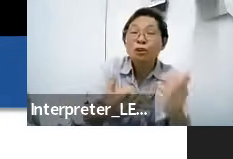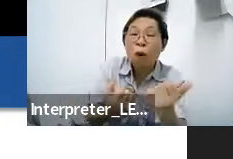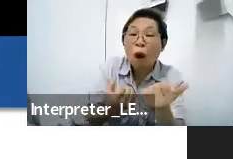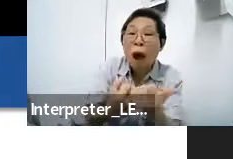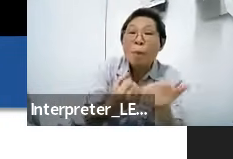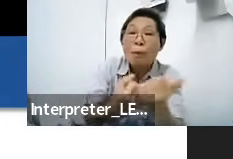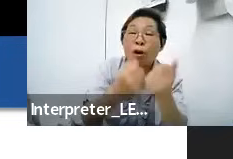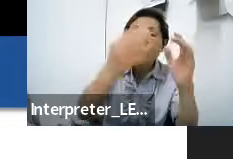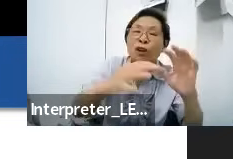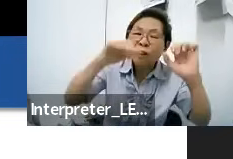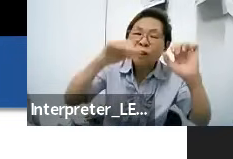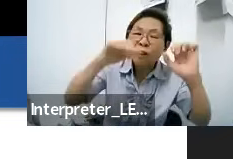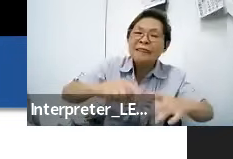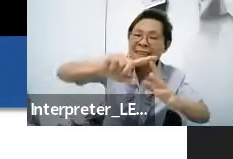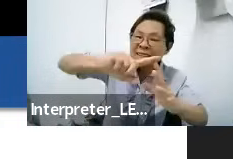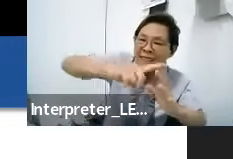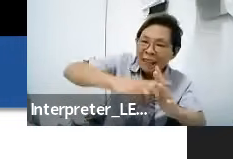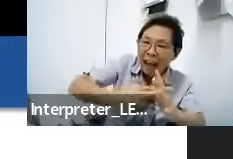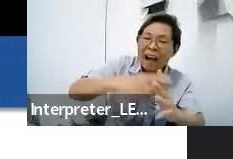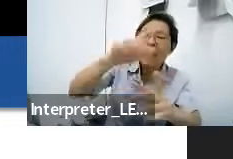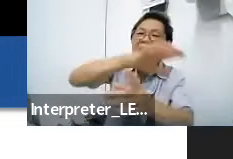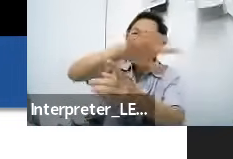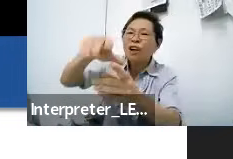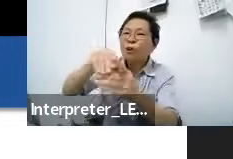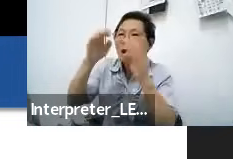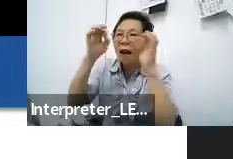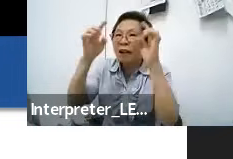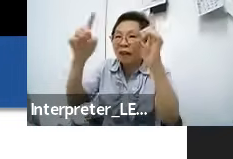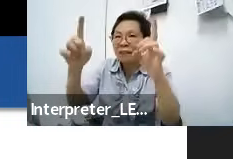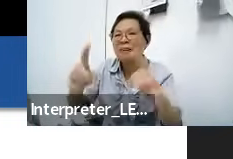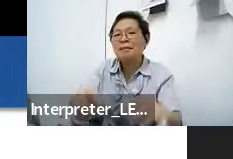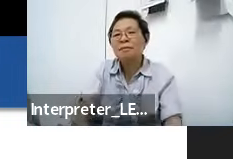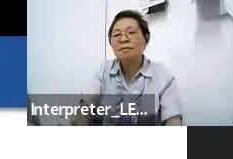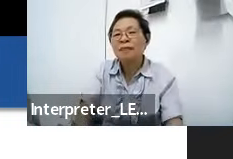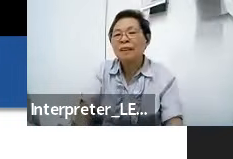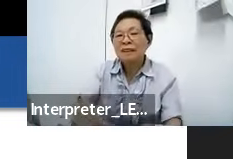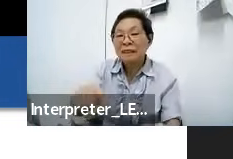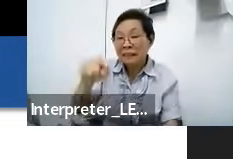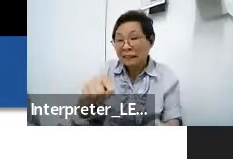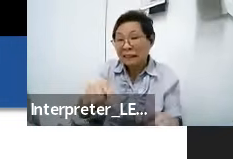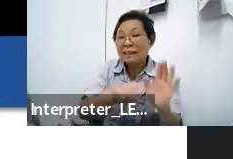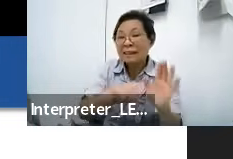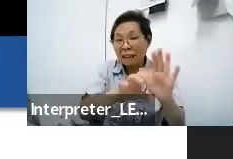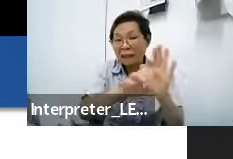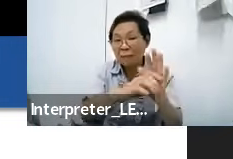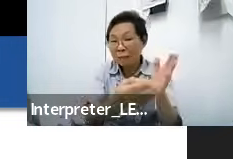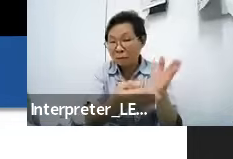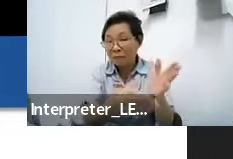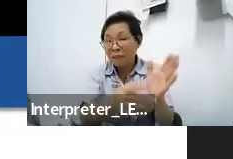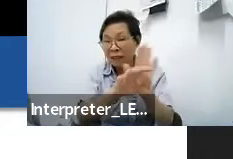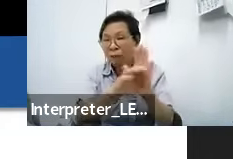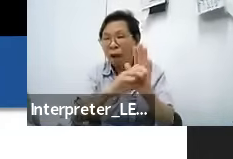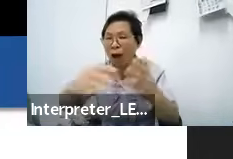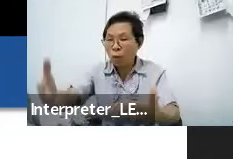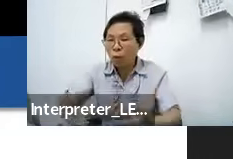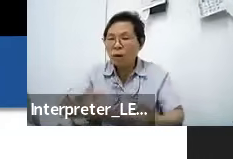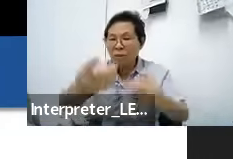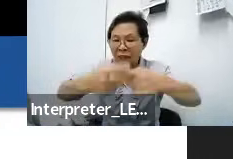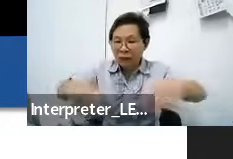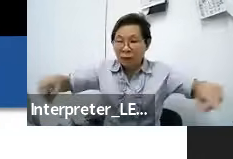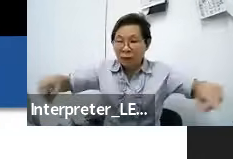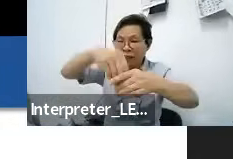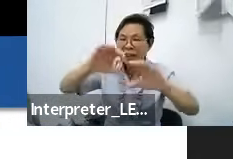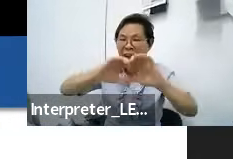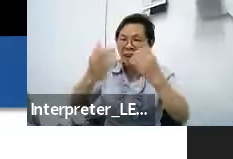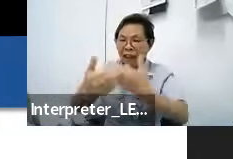to be able to implement inclusive education practices. So this is one of the examples of welcoming diversity in the classroom, a